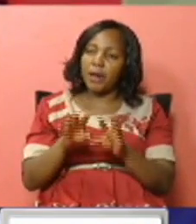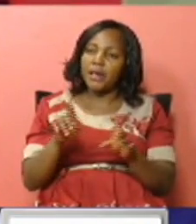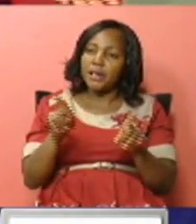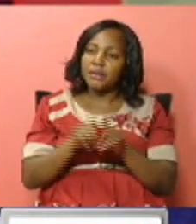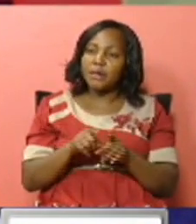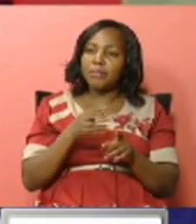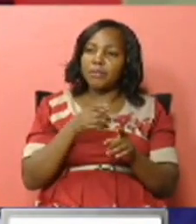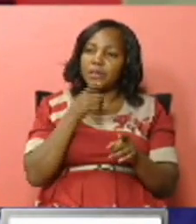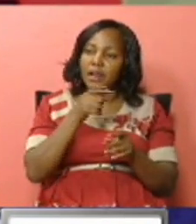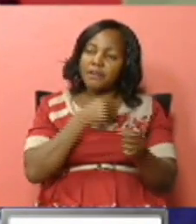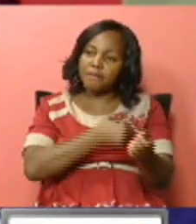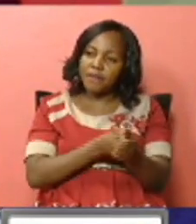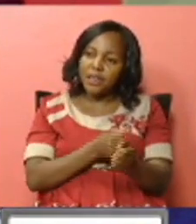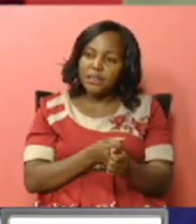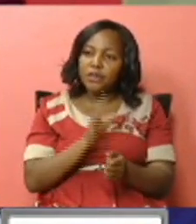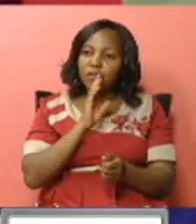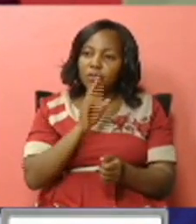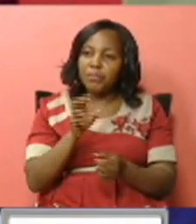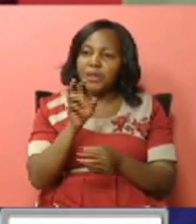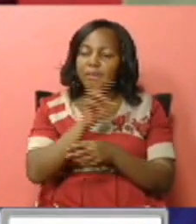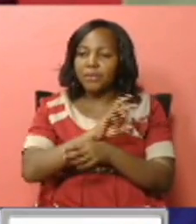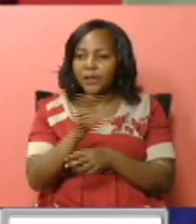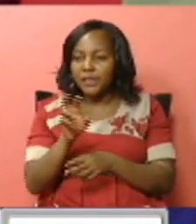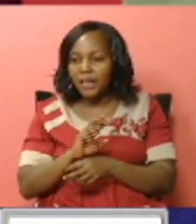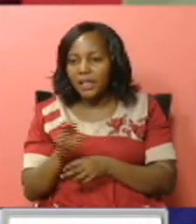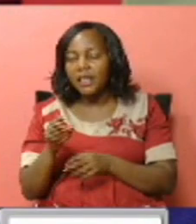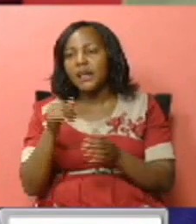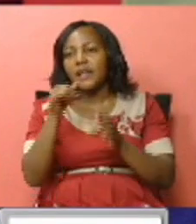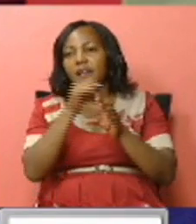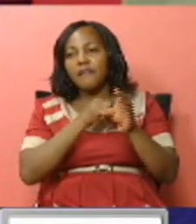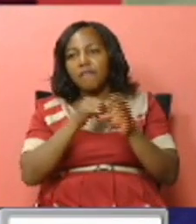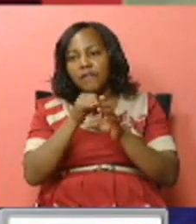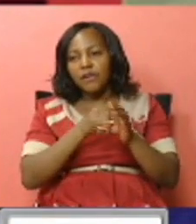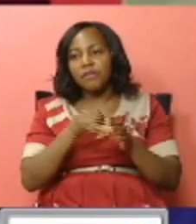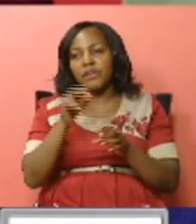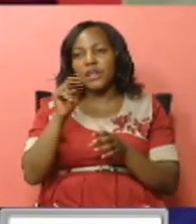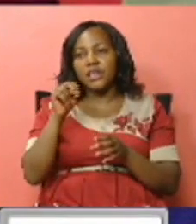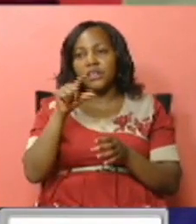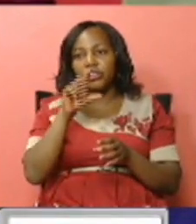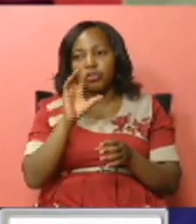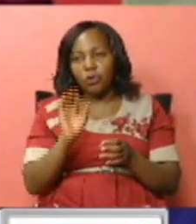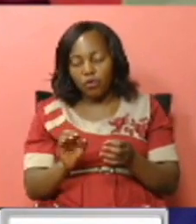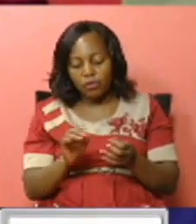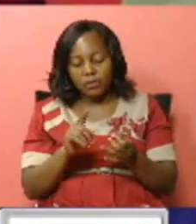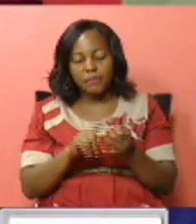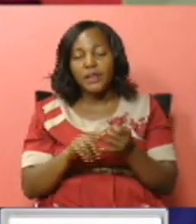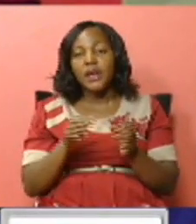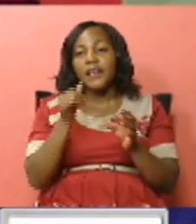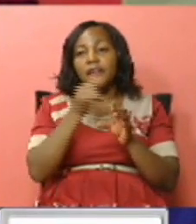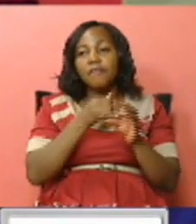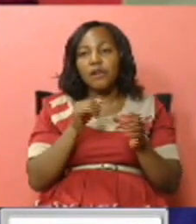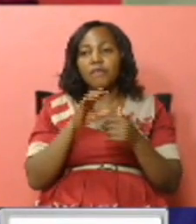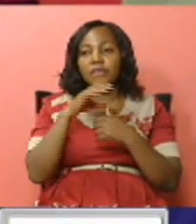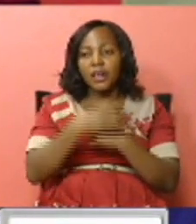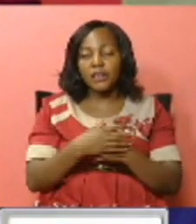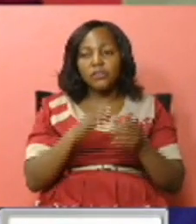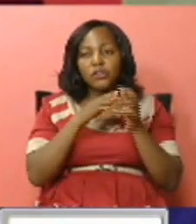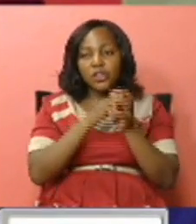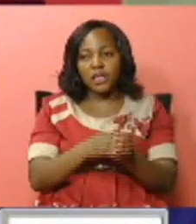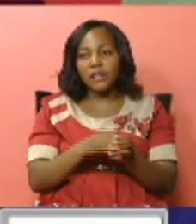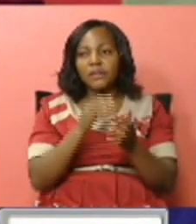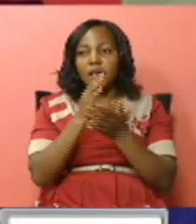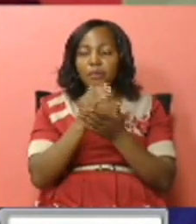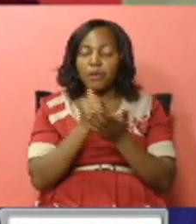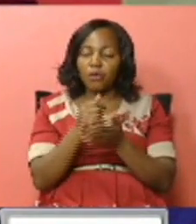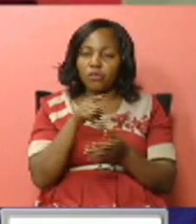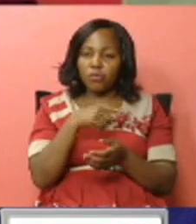monitored. And how can it be monitored? Involve civil society as a monitoring hand, involve cultural leaders, because from the kind of work that